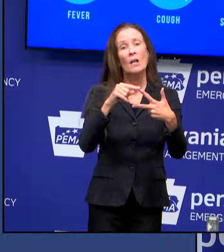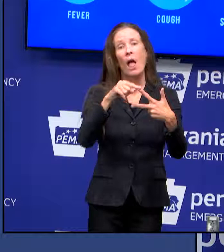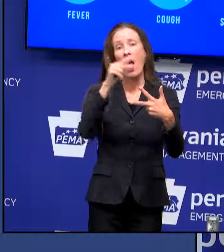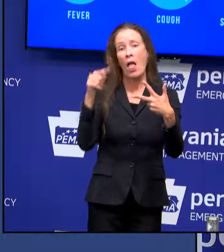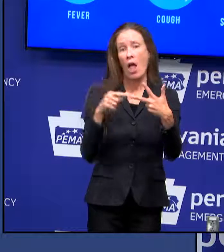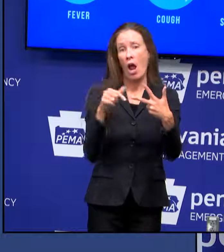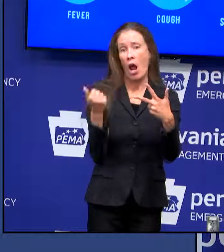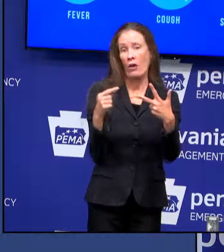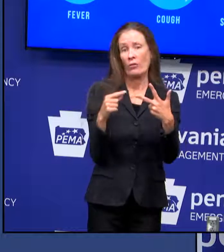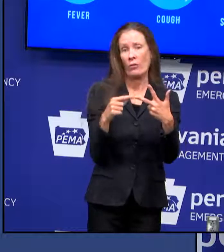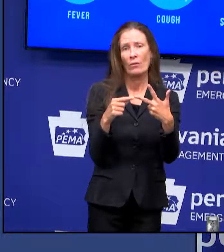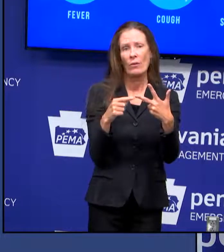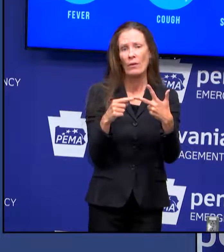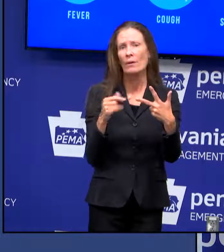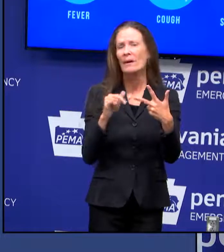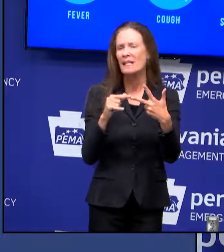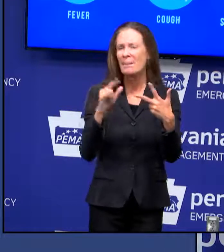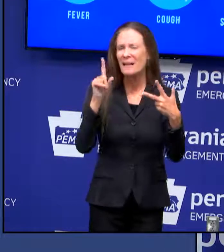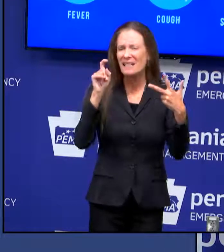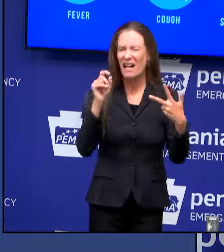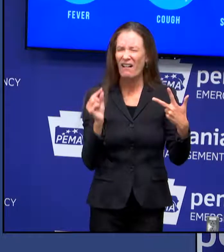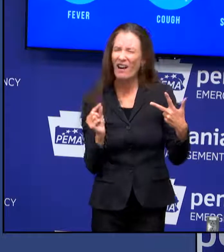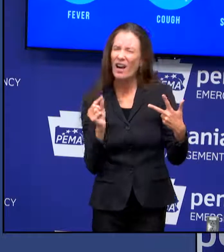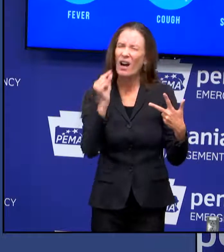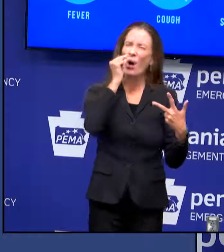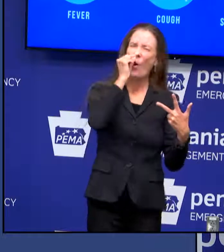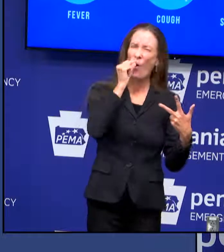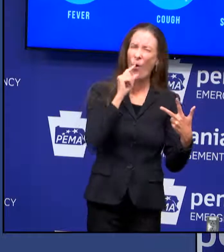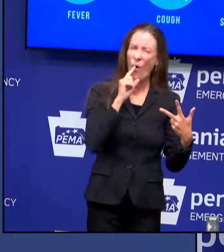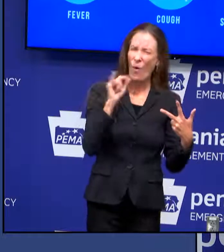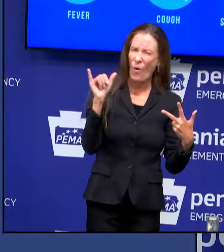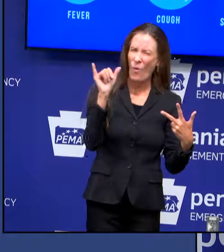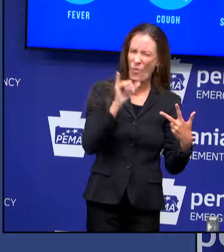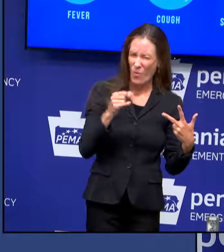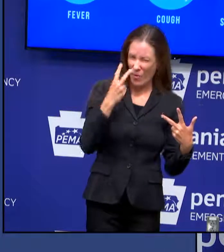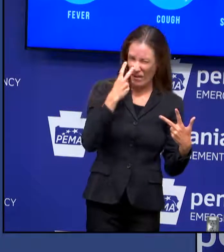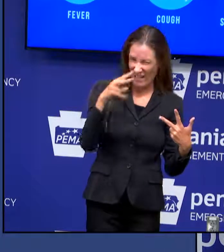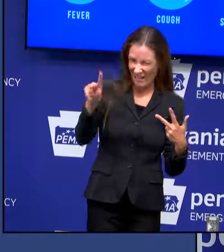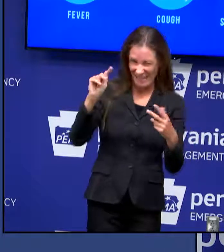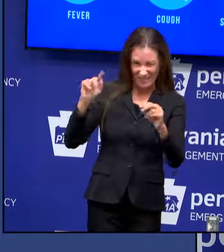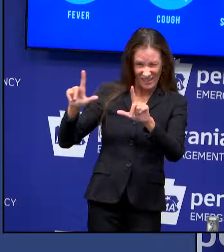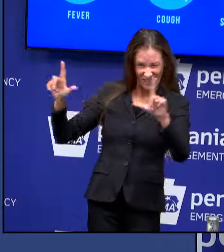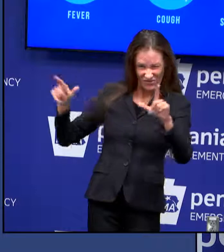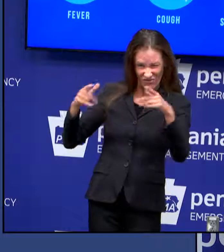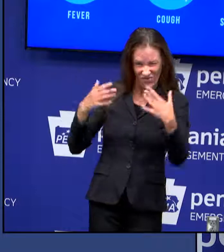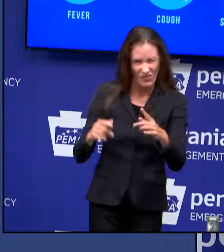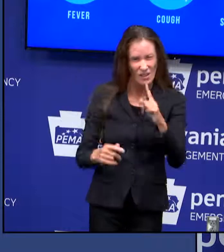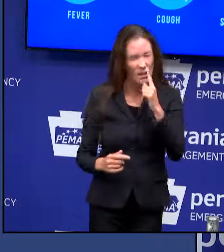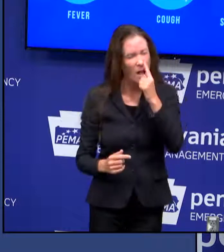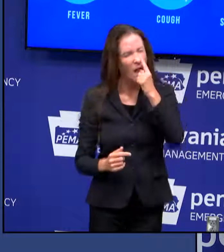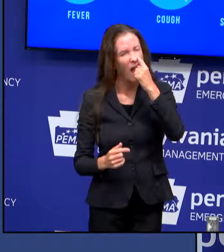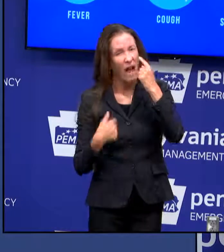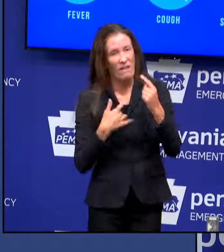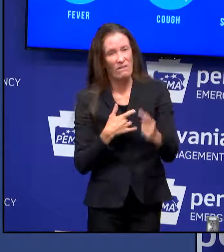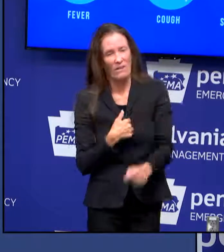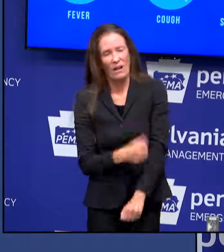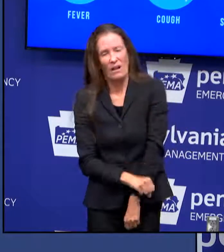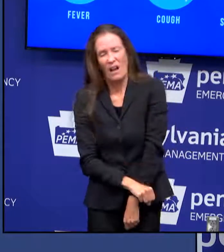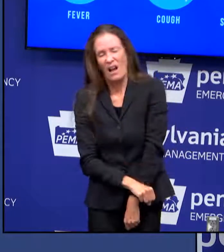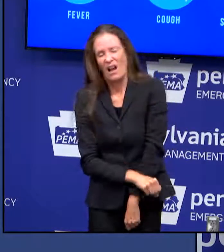easy to administer. I don't know if anybody else winced when you saw how you do a diagnostic test now. It's